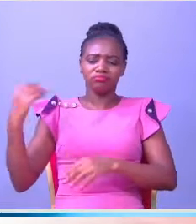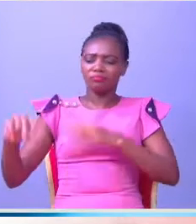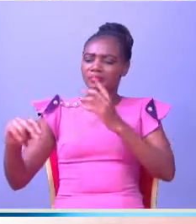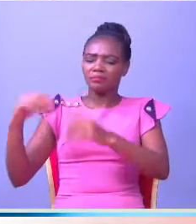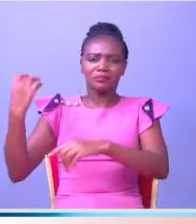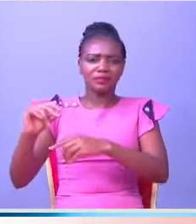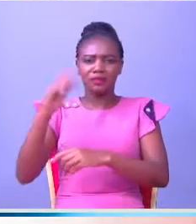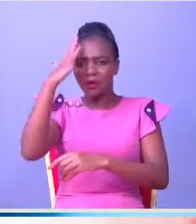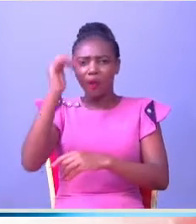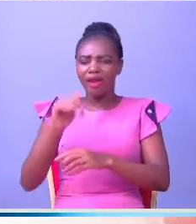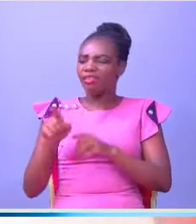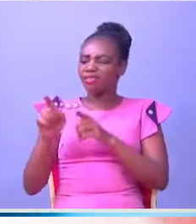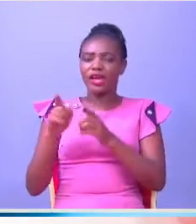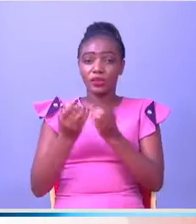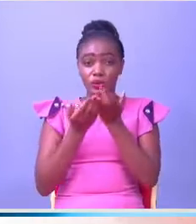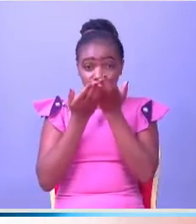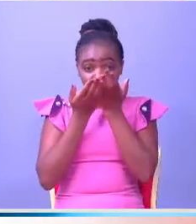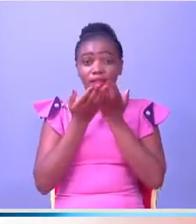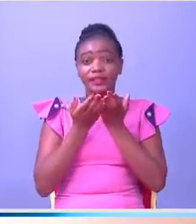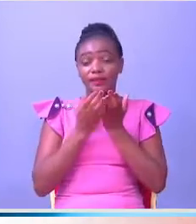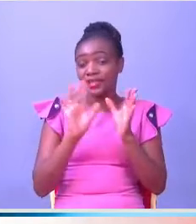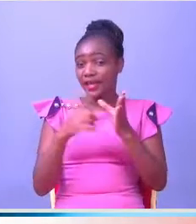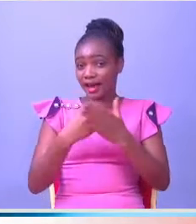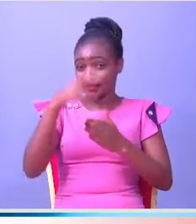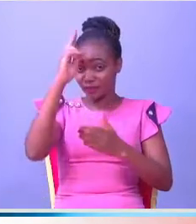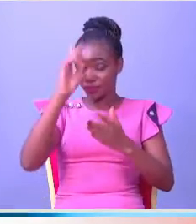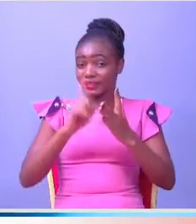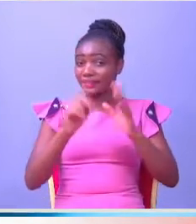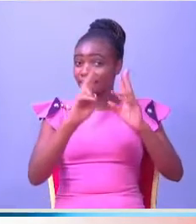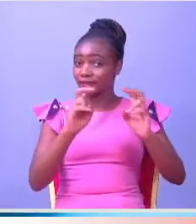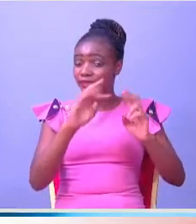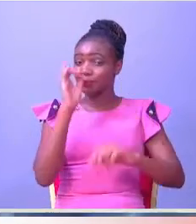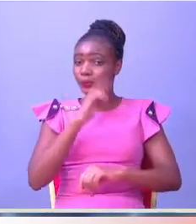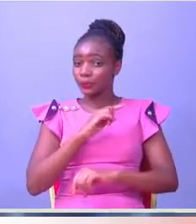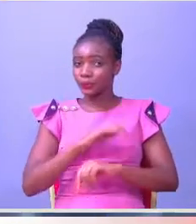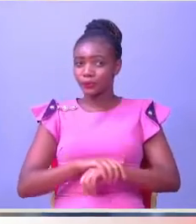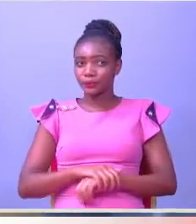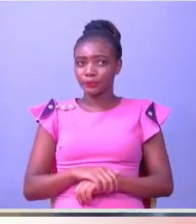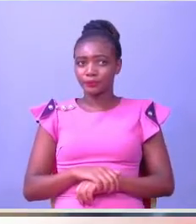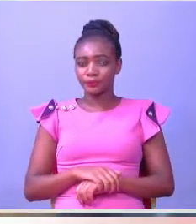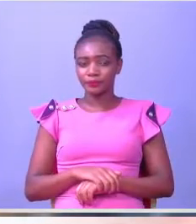witchcraft. Police have launched investigation into the matter, as Mike Gwongo now reports.